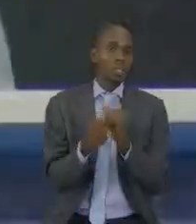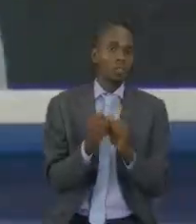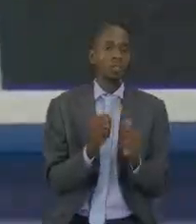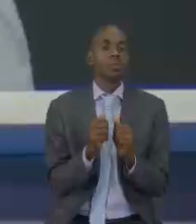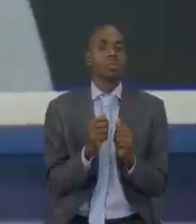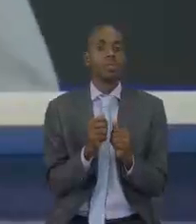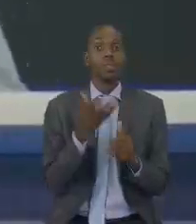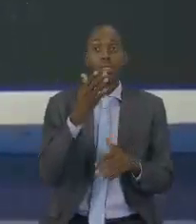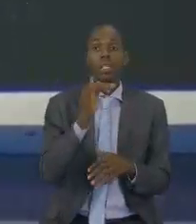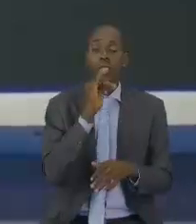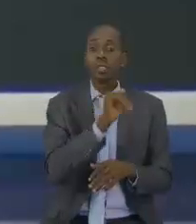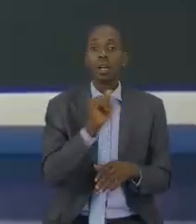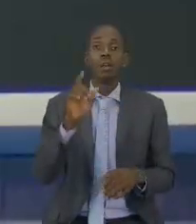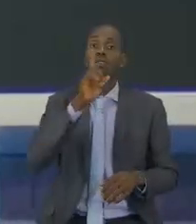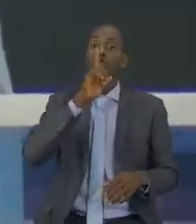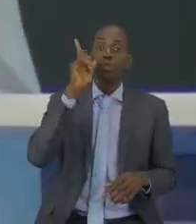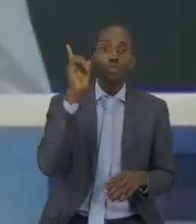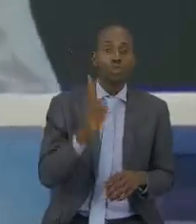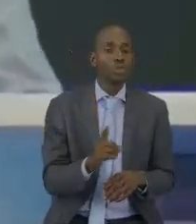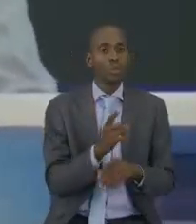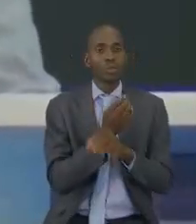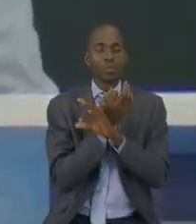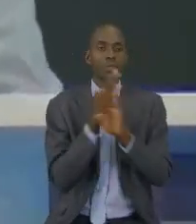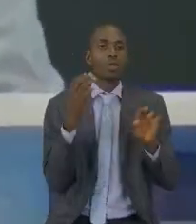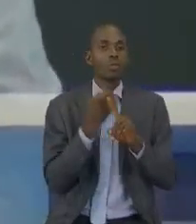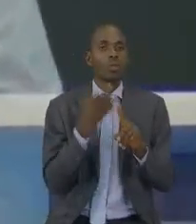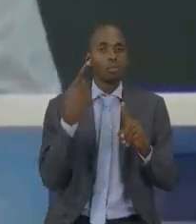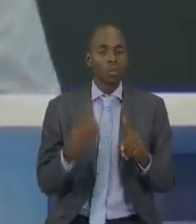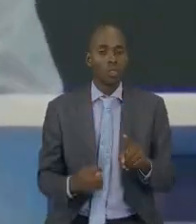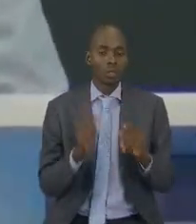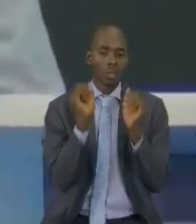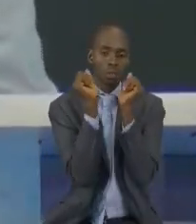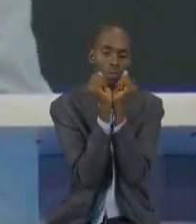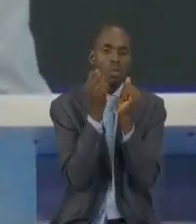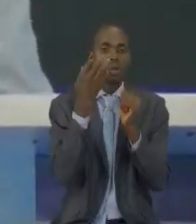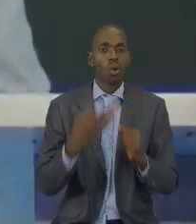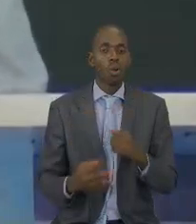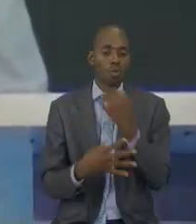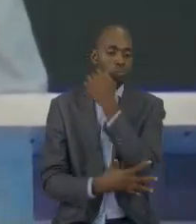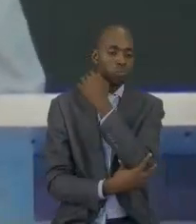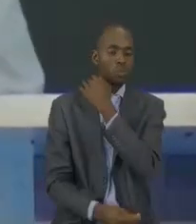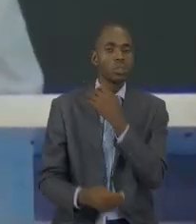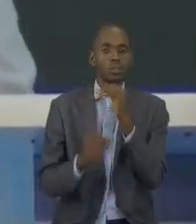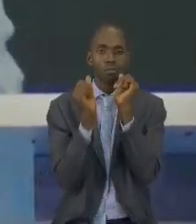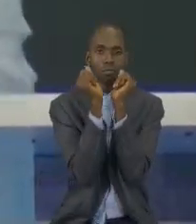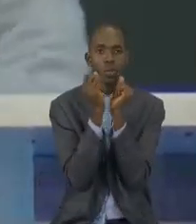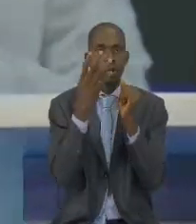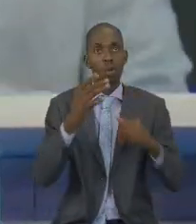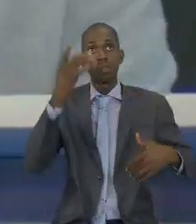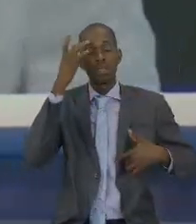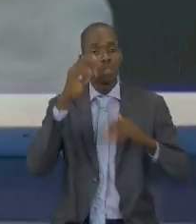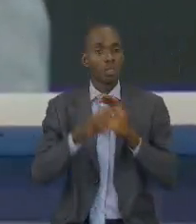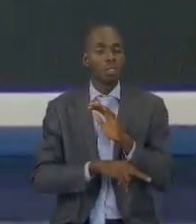freedom from the captivity of poverty, and the captivity of sickness, and